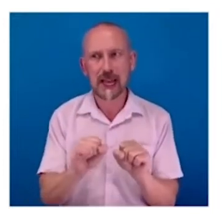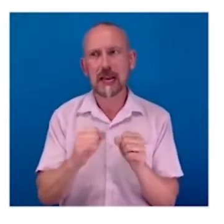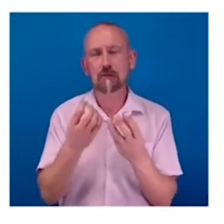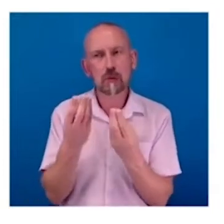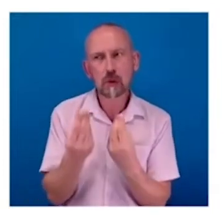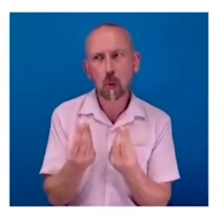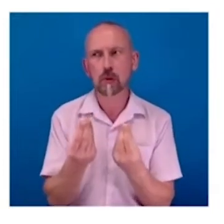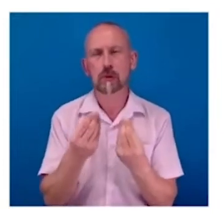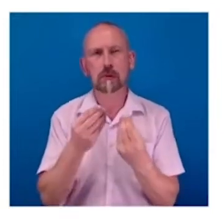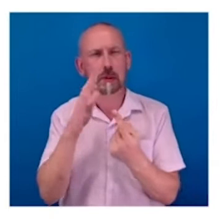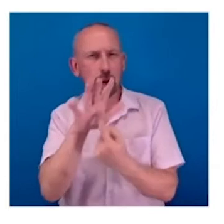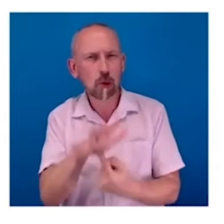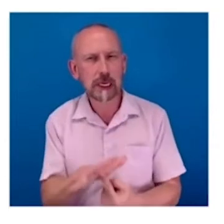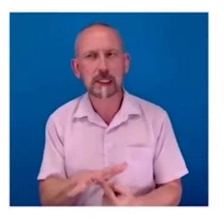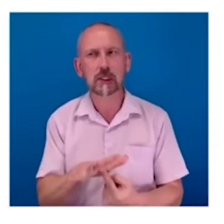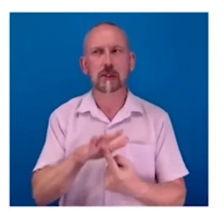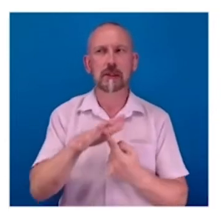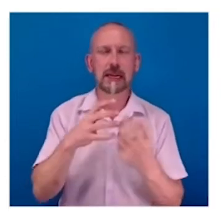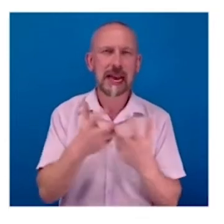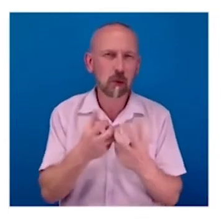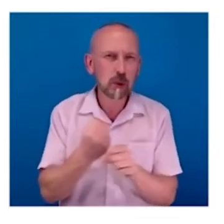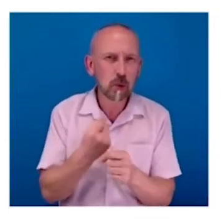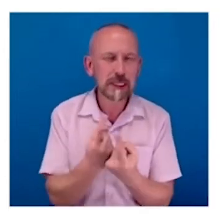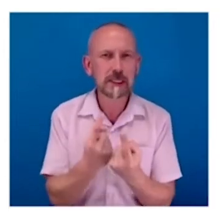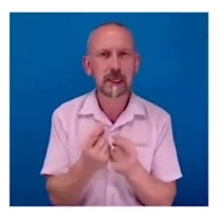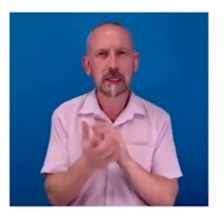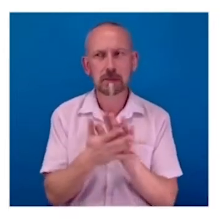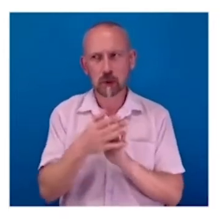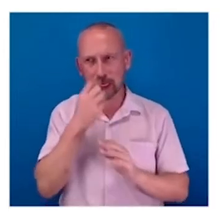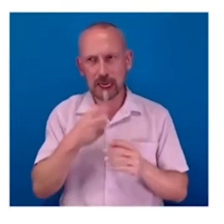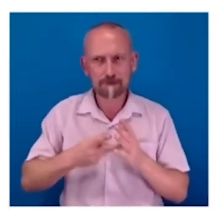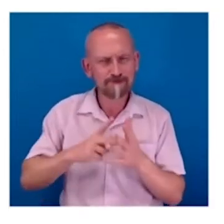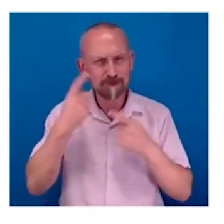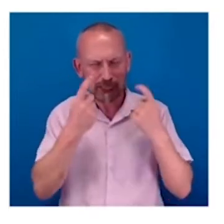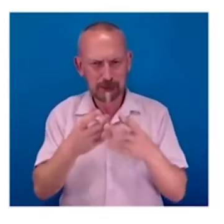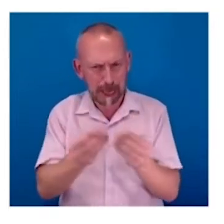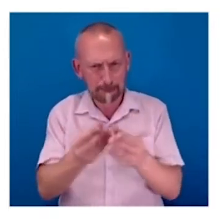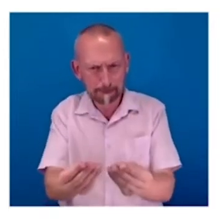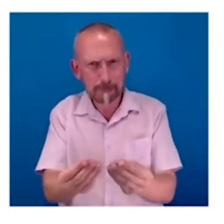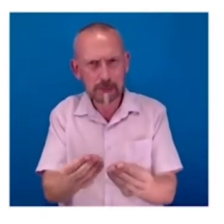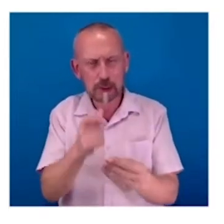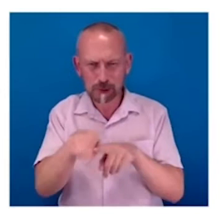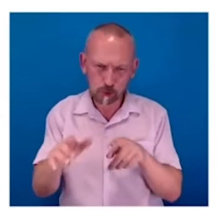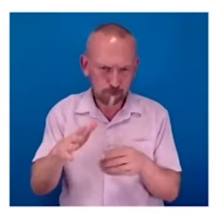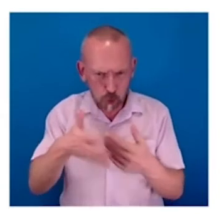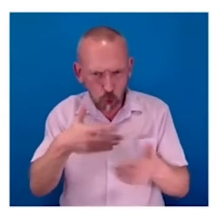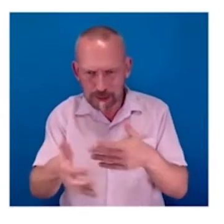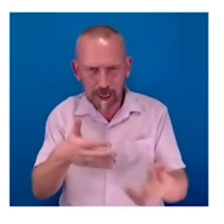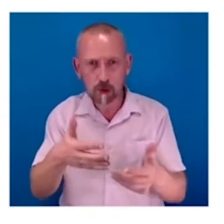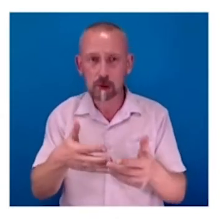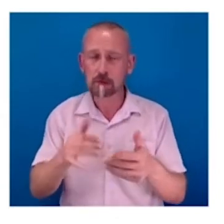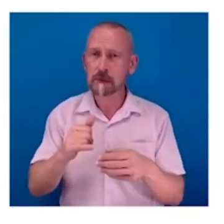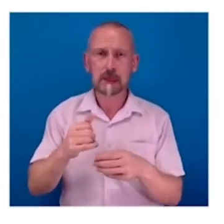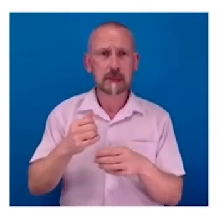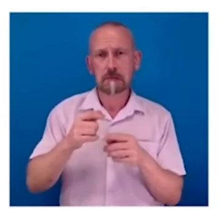then plug those in a systematic way so that they can build a roadmap so that in 3 months, 6 months' time, they're actually going to be in a lot better place.